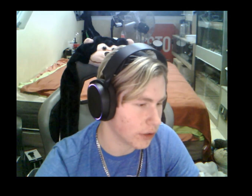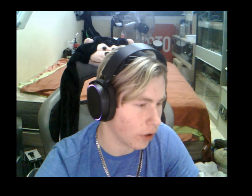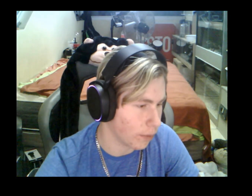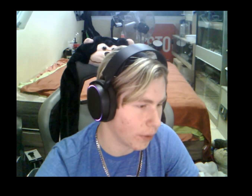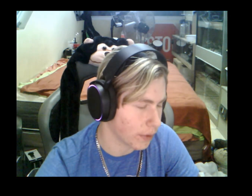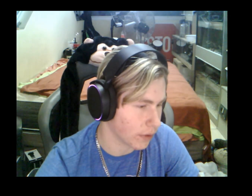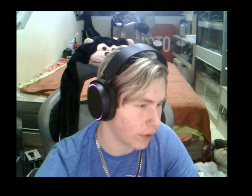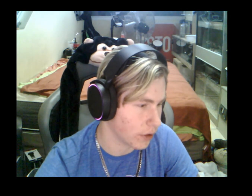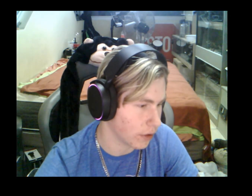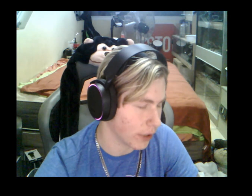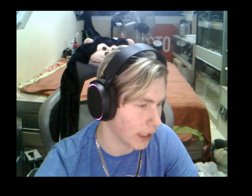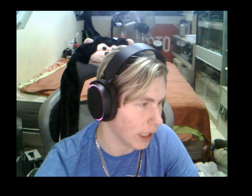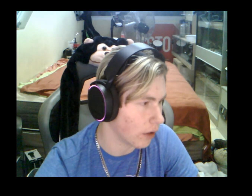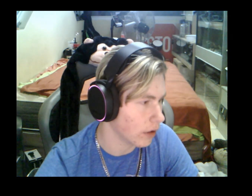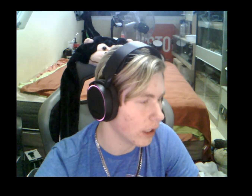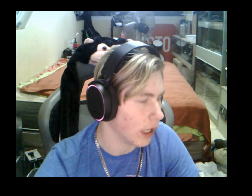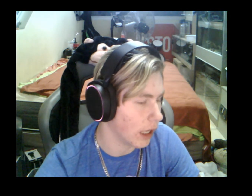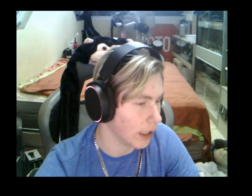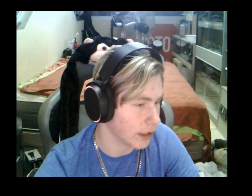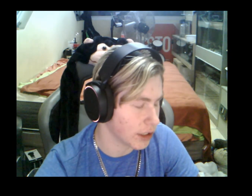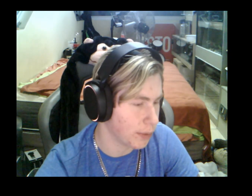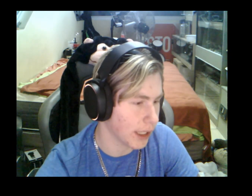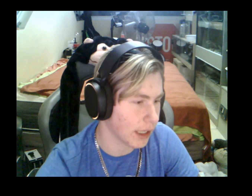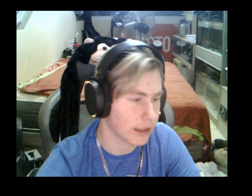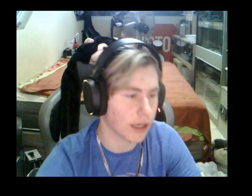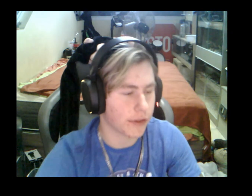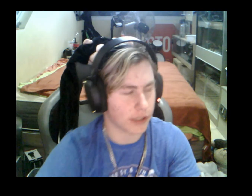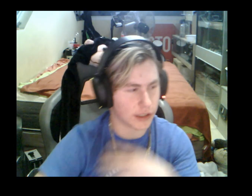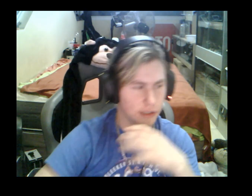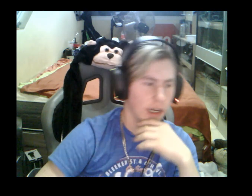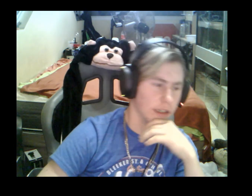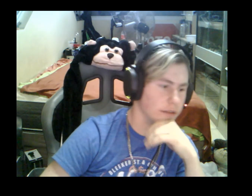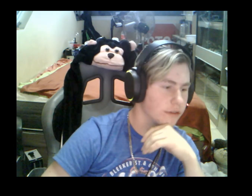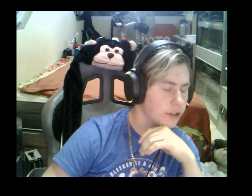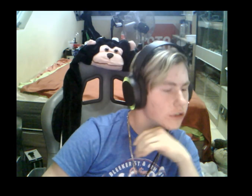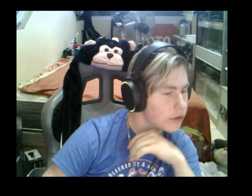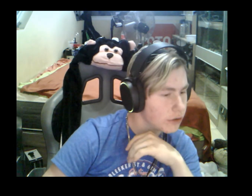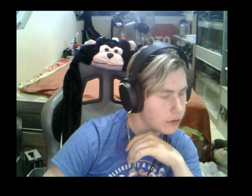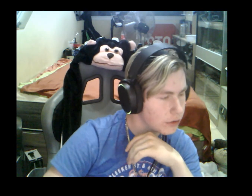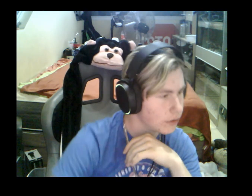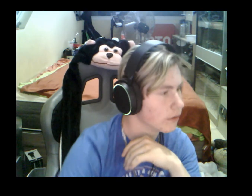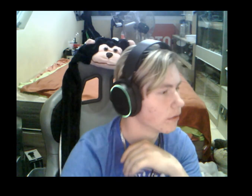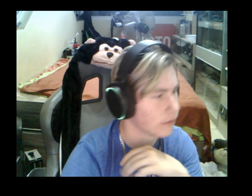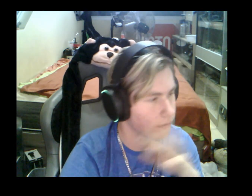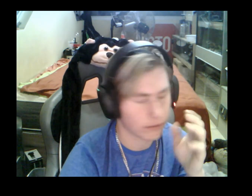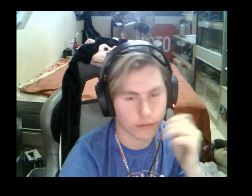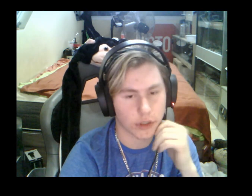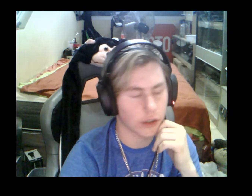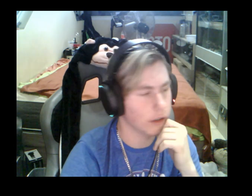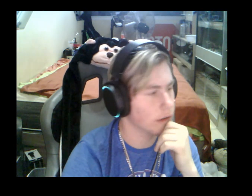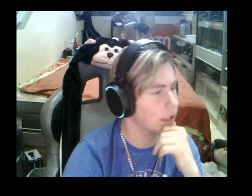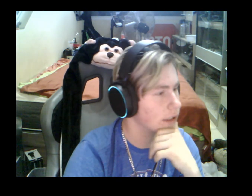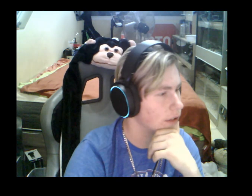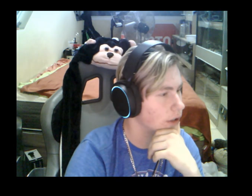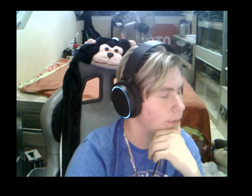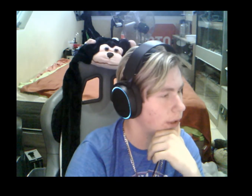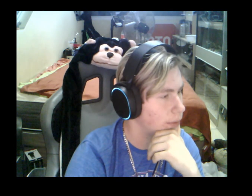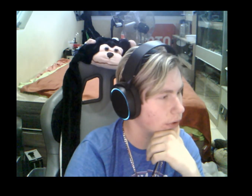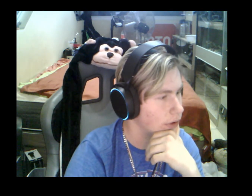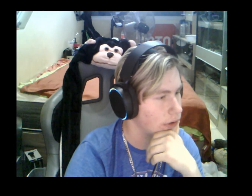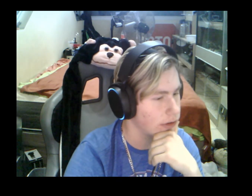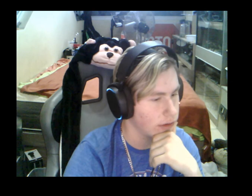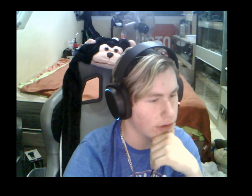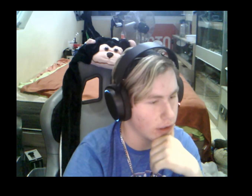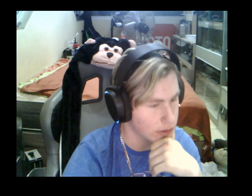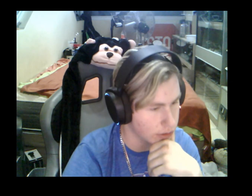What is your whole purpose of what you're doing now? Just speaking and stuff. That's just kind of to, you know, get to know